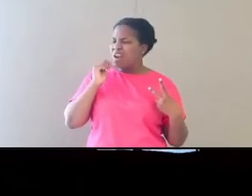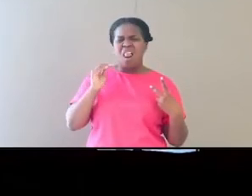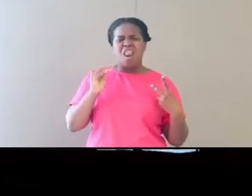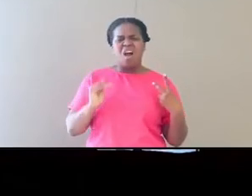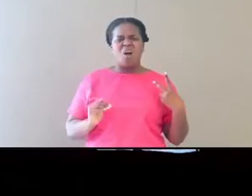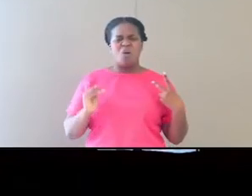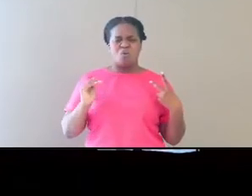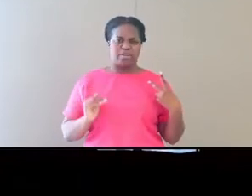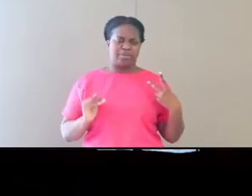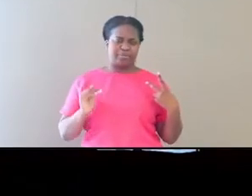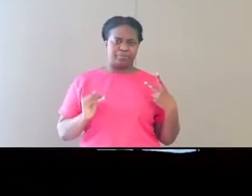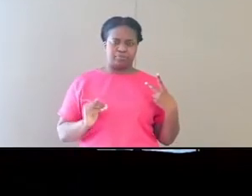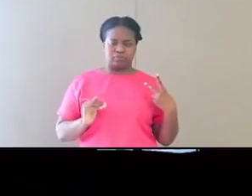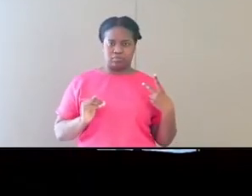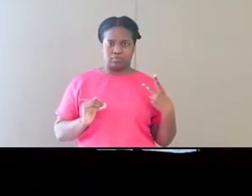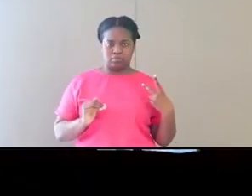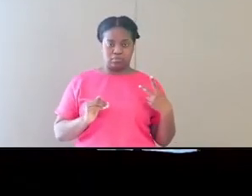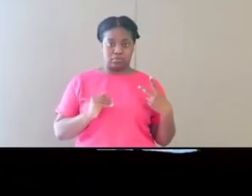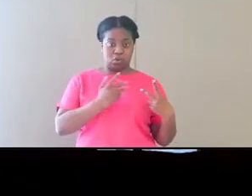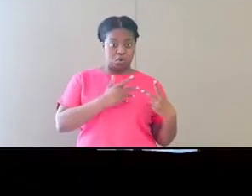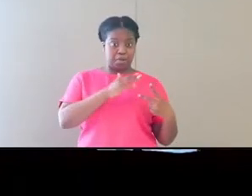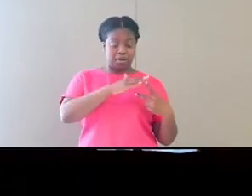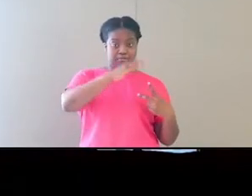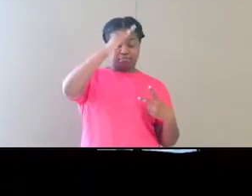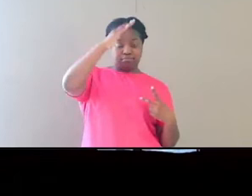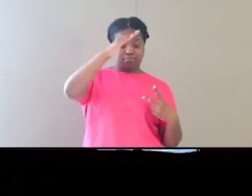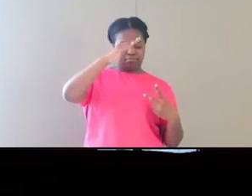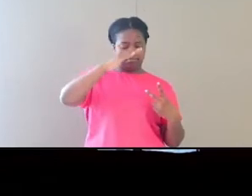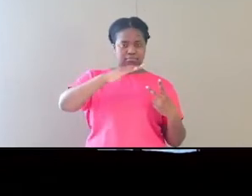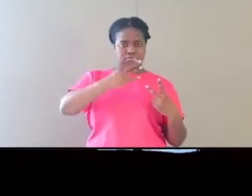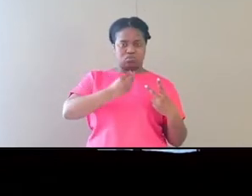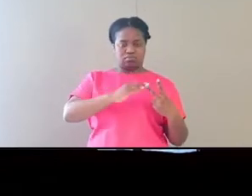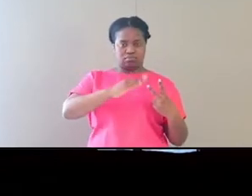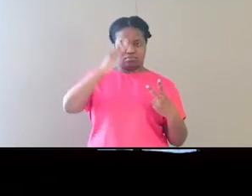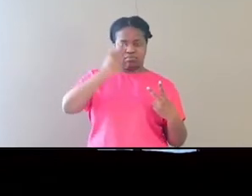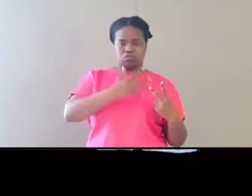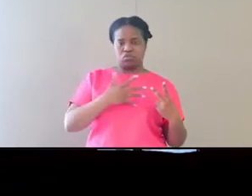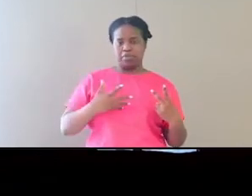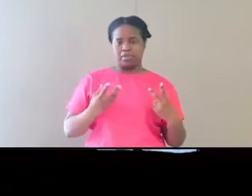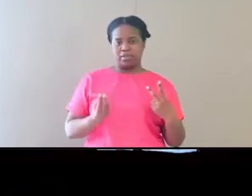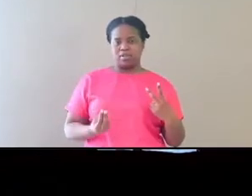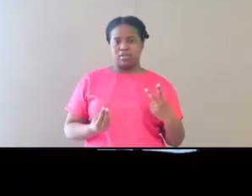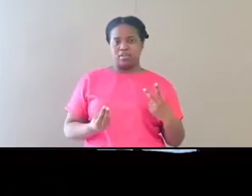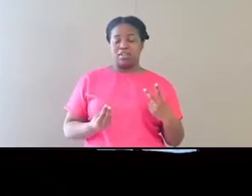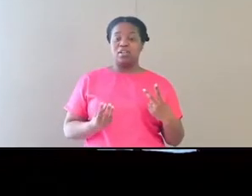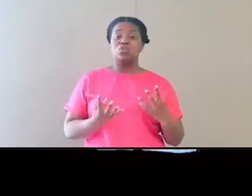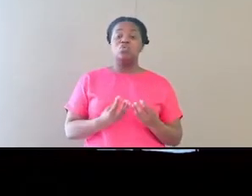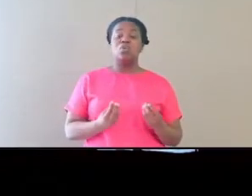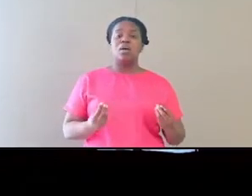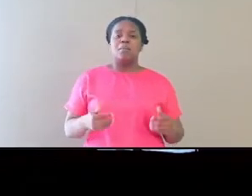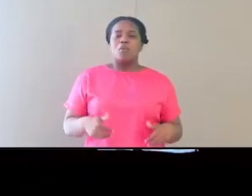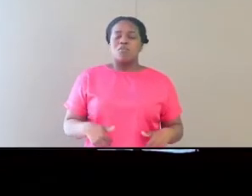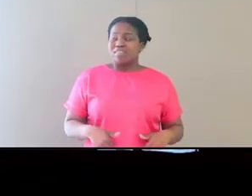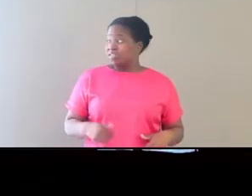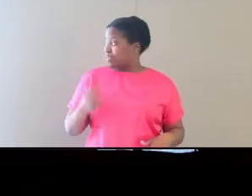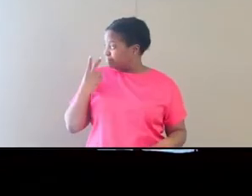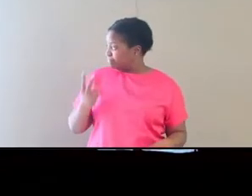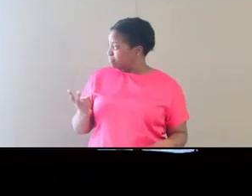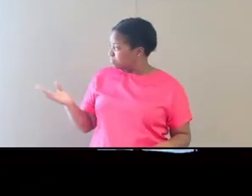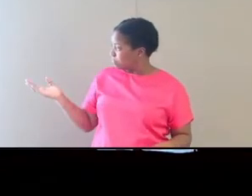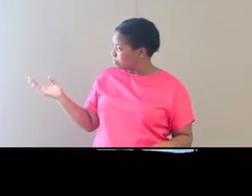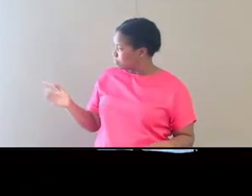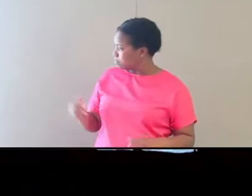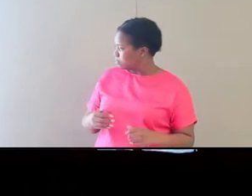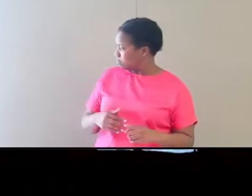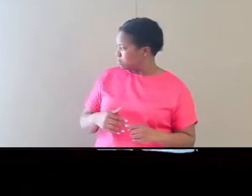average. Okay, against each of these, rates for women are higher. And if we look at child poverty rates, that's what they look like. Okay,